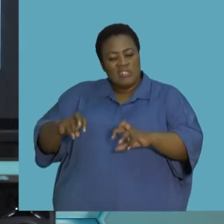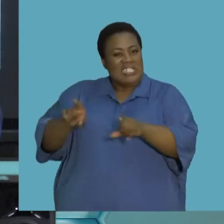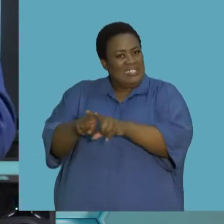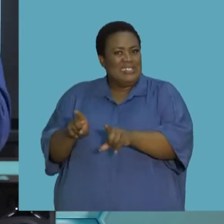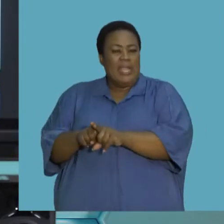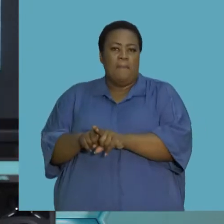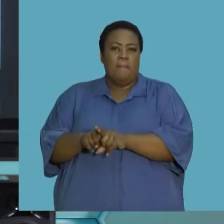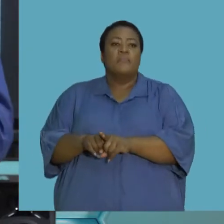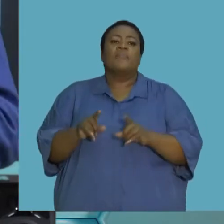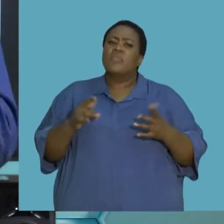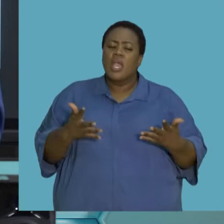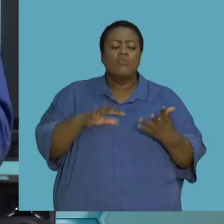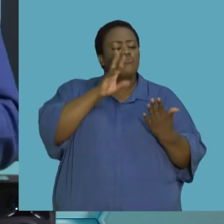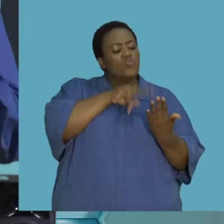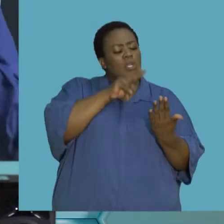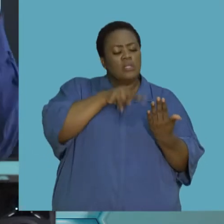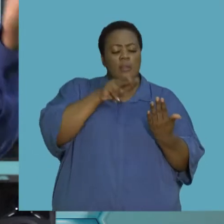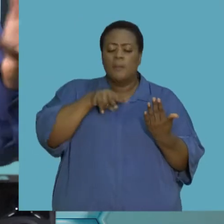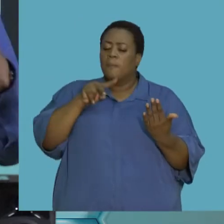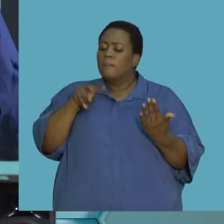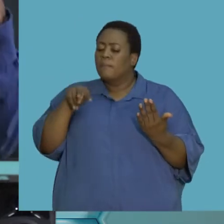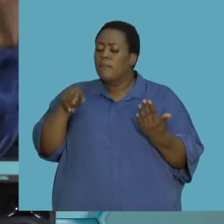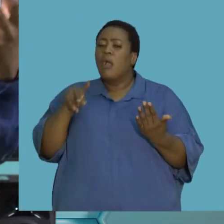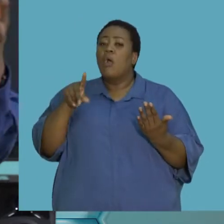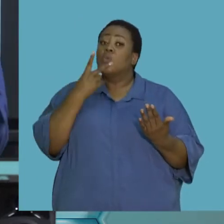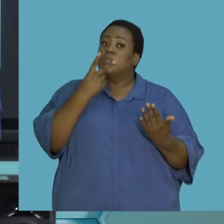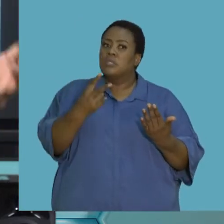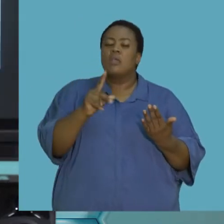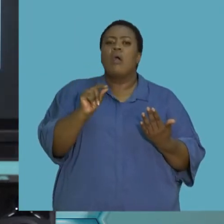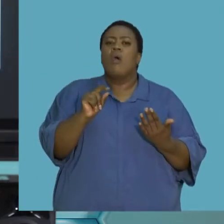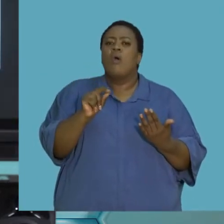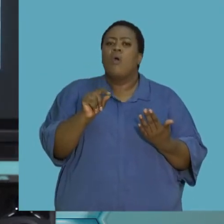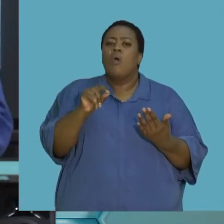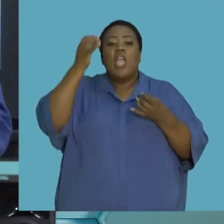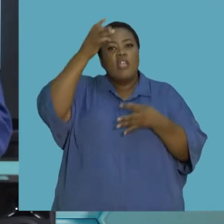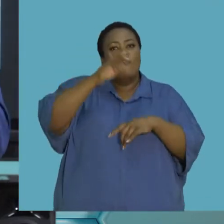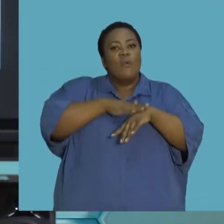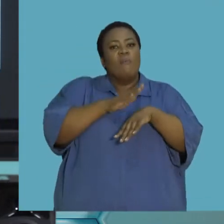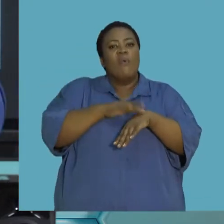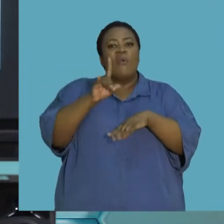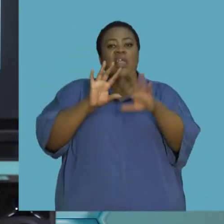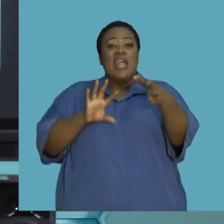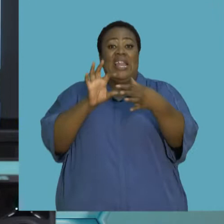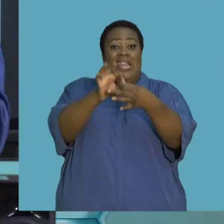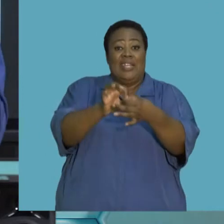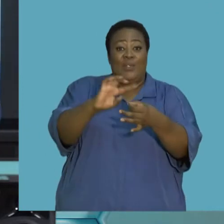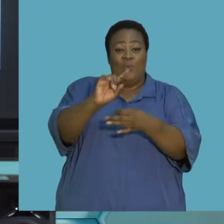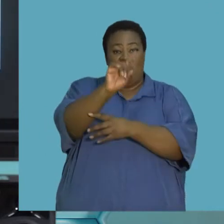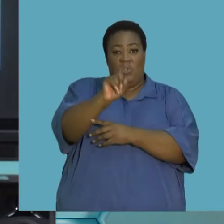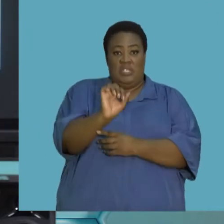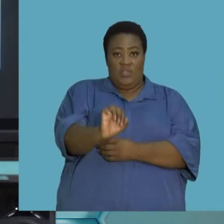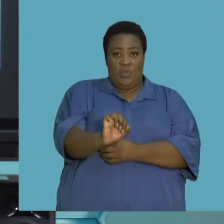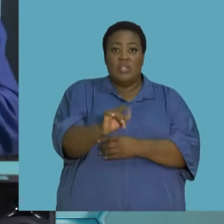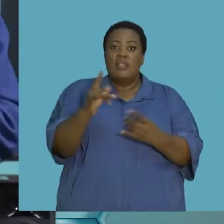you start understanding other relevant information that's a link to your question. And this does help in you being